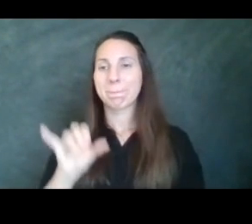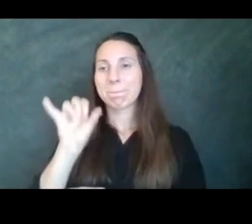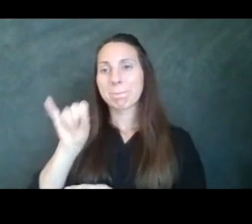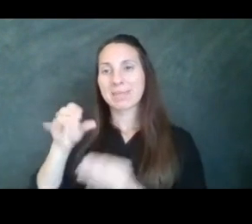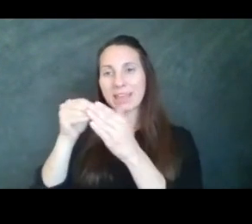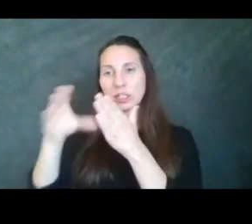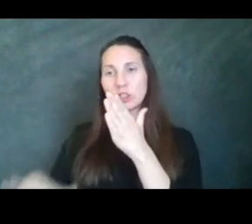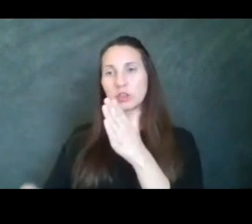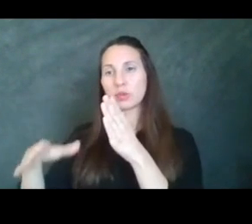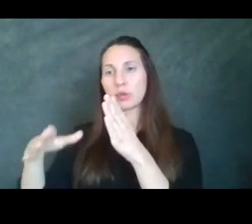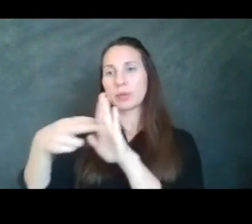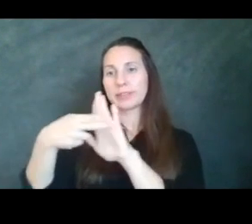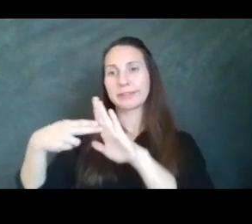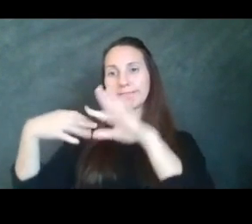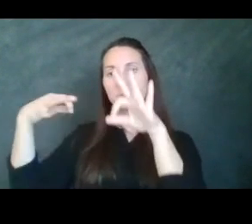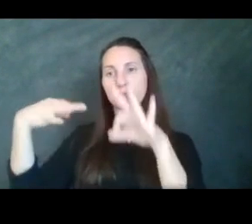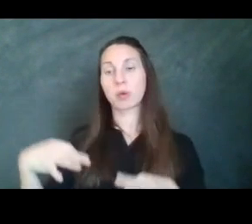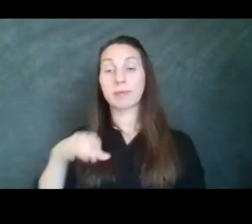and defective,